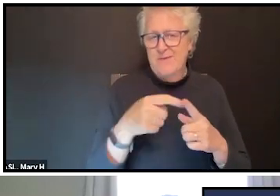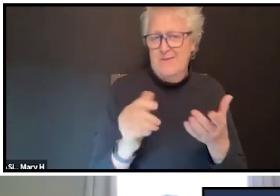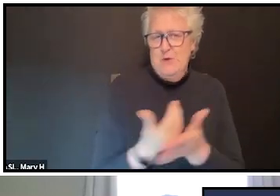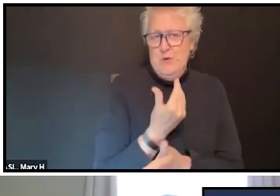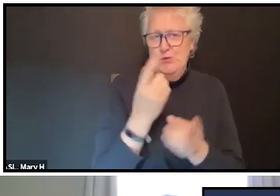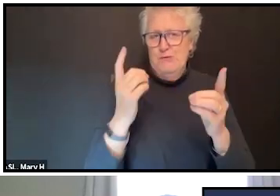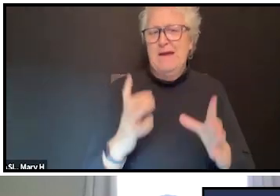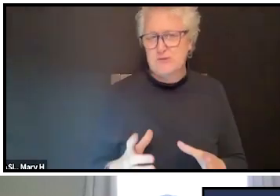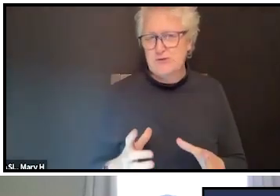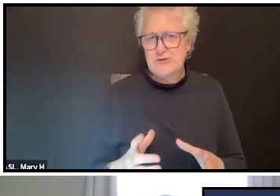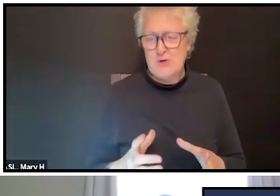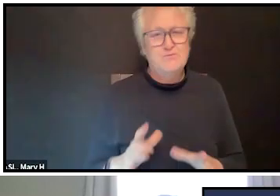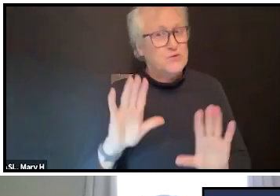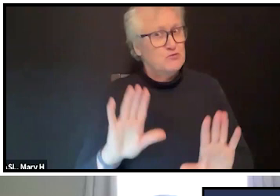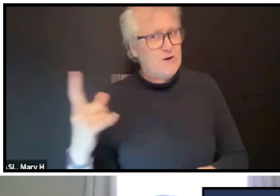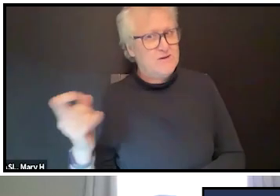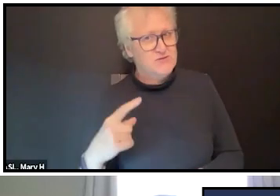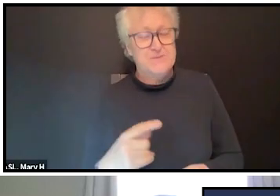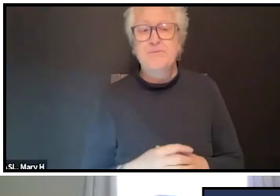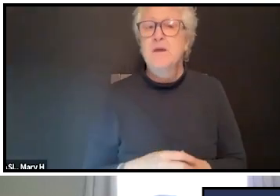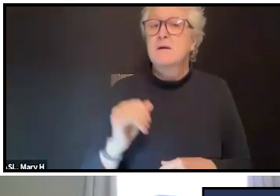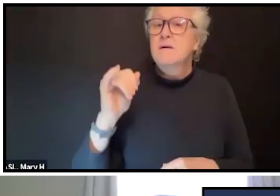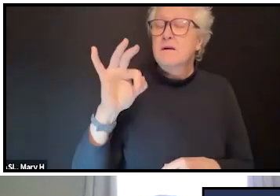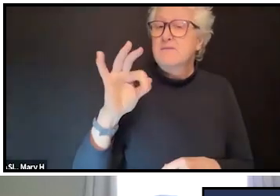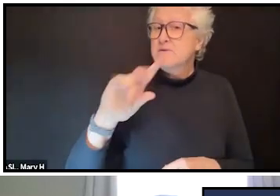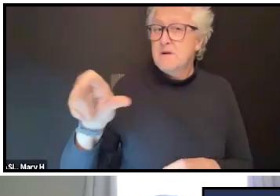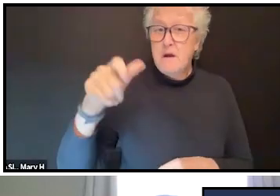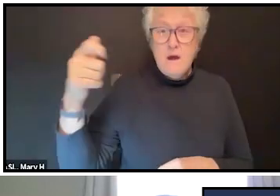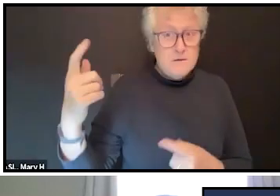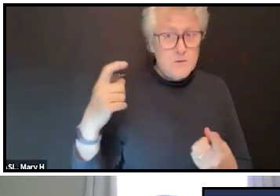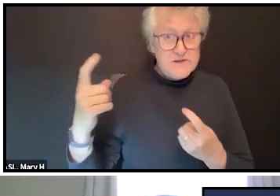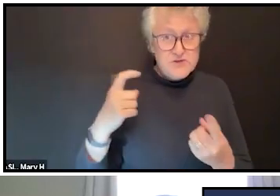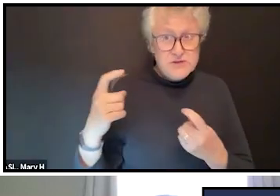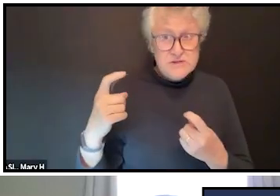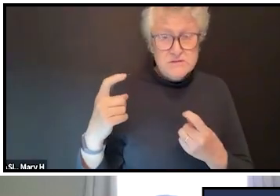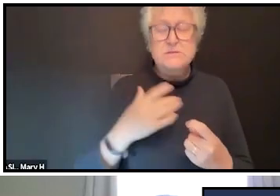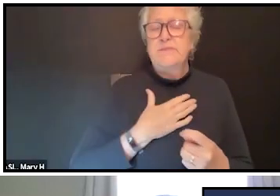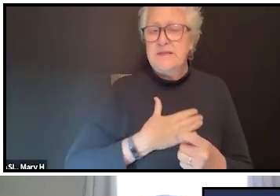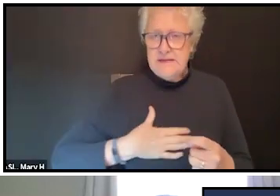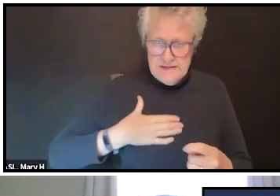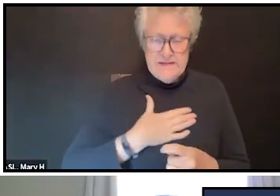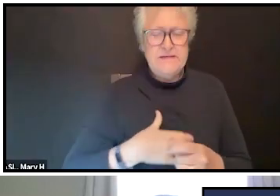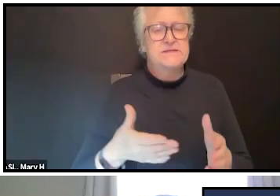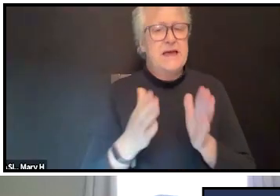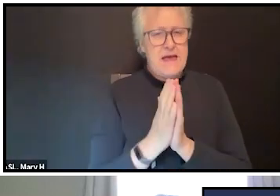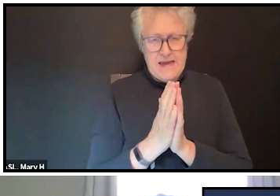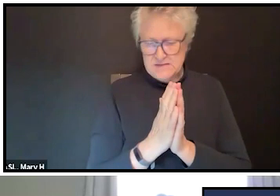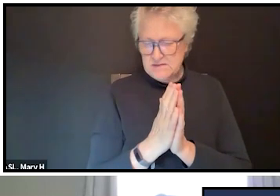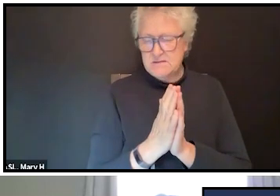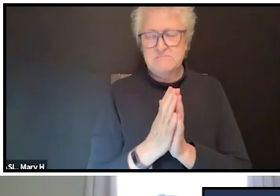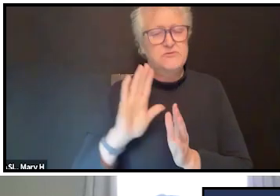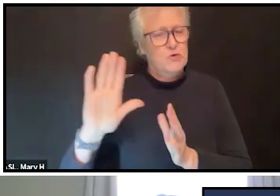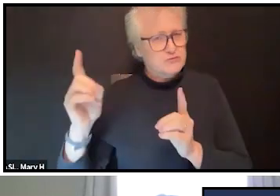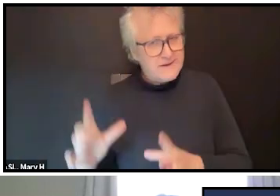So if you have any other questions, you can ask your social caseworker. You can ask your provider. You can send it to us through the Ask DD